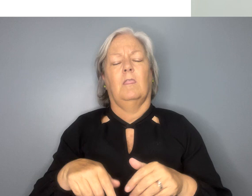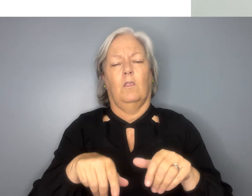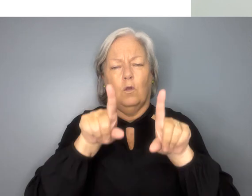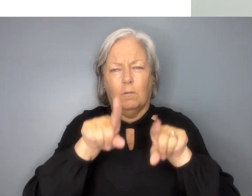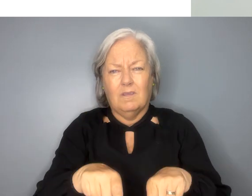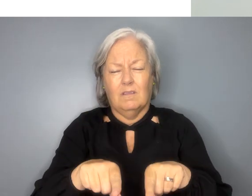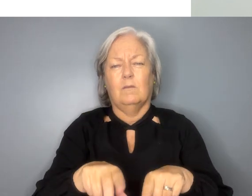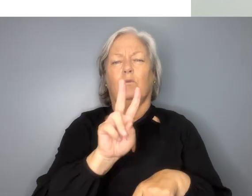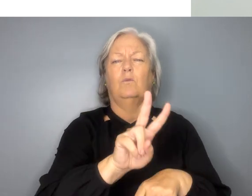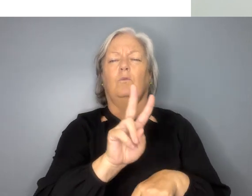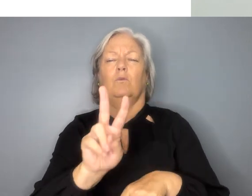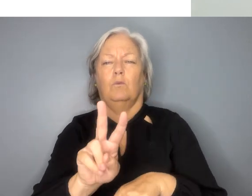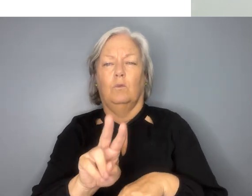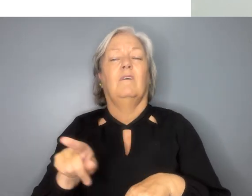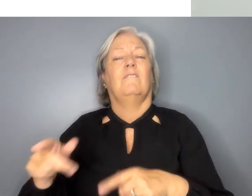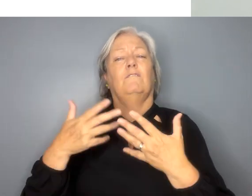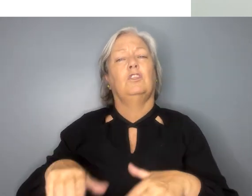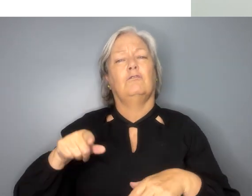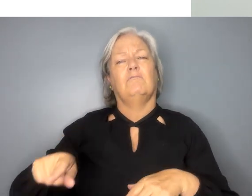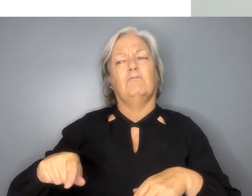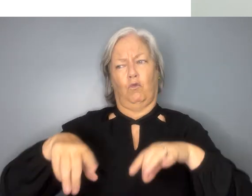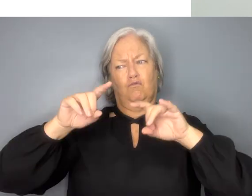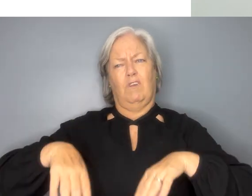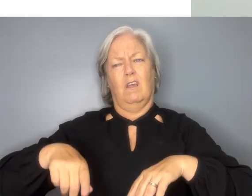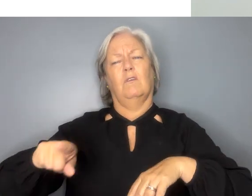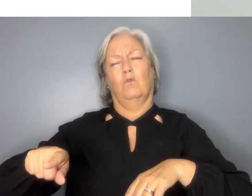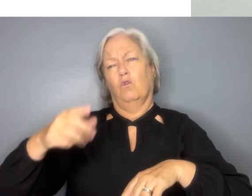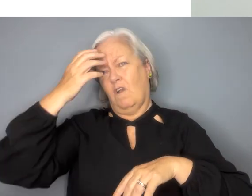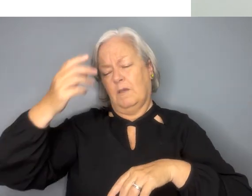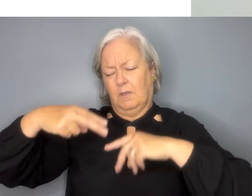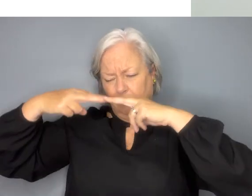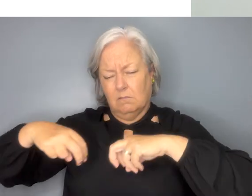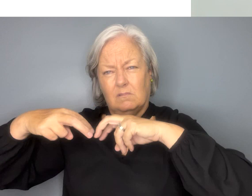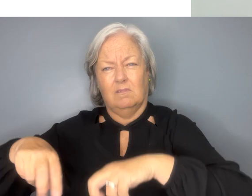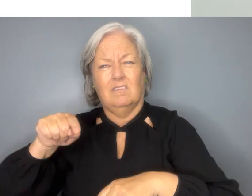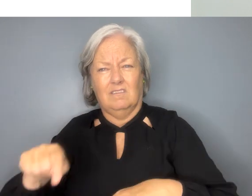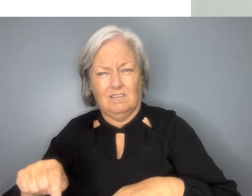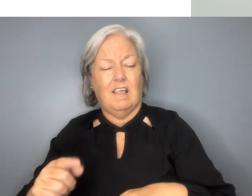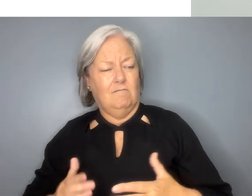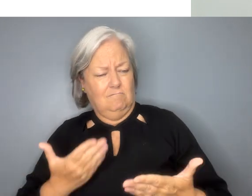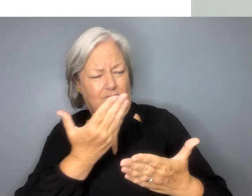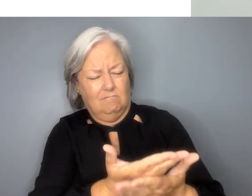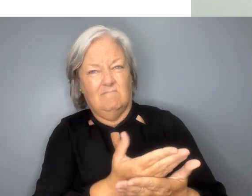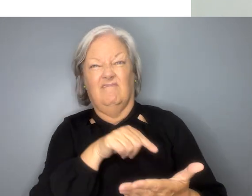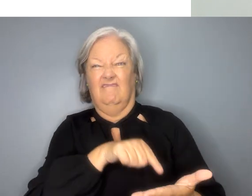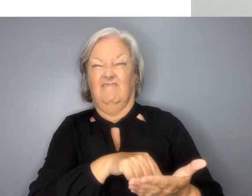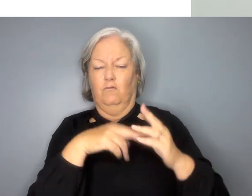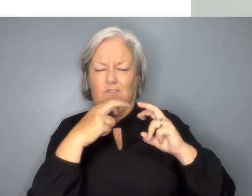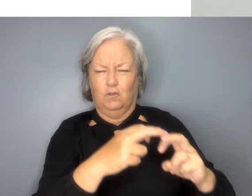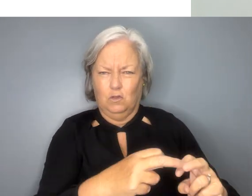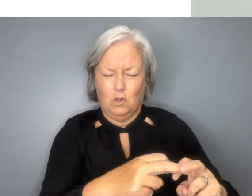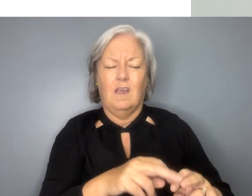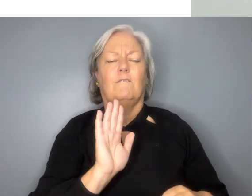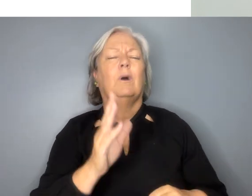November 2022, the Royal Commission into Violence, Abuse, Neglect and Exploitation of People with Disability commissioned a research report